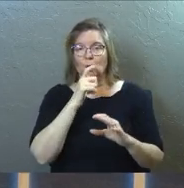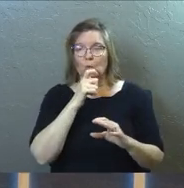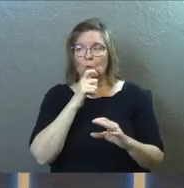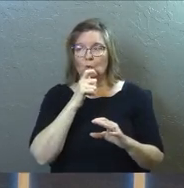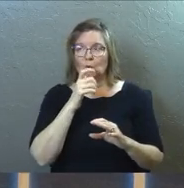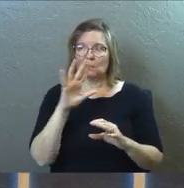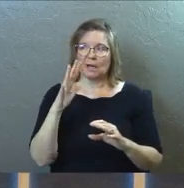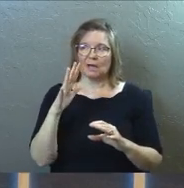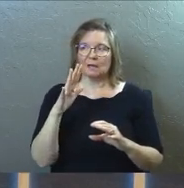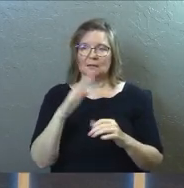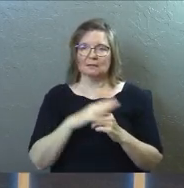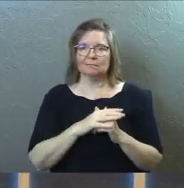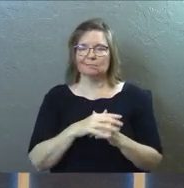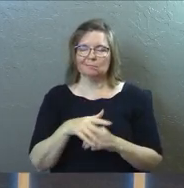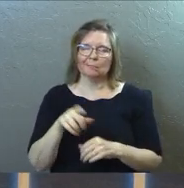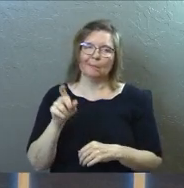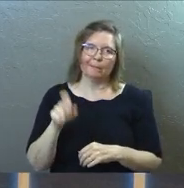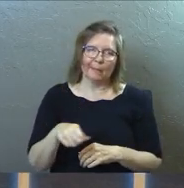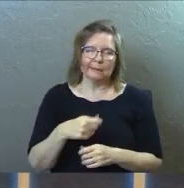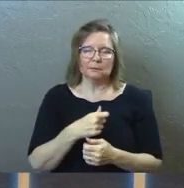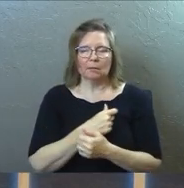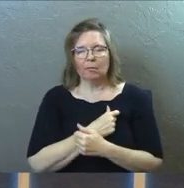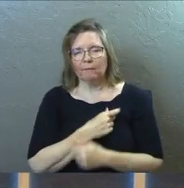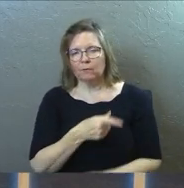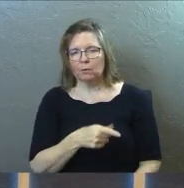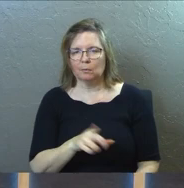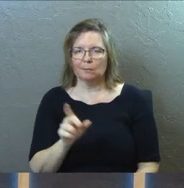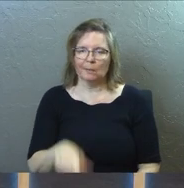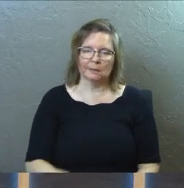was kind of obligated to love you.